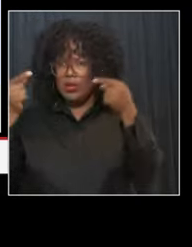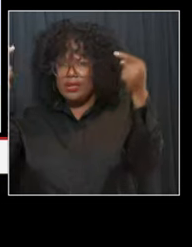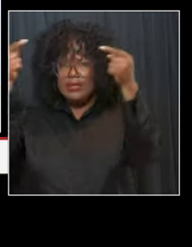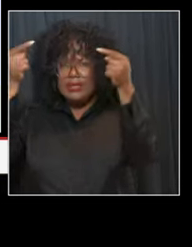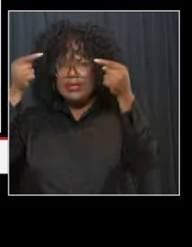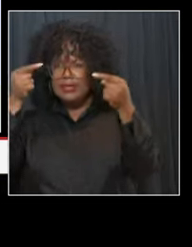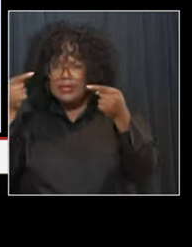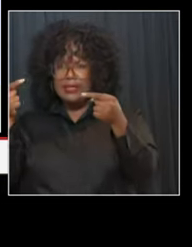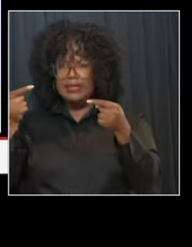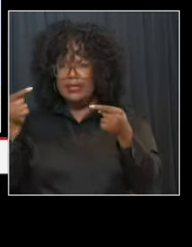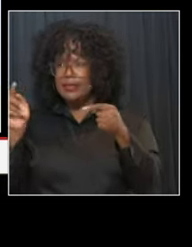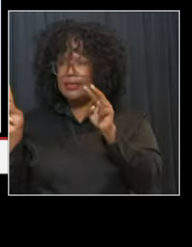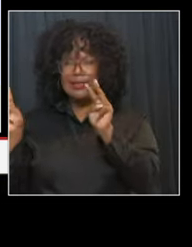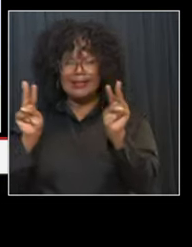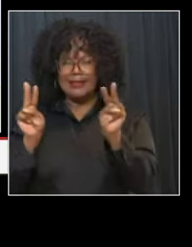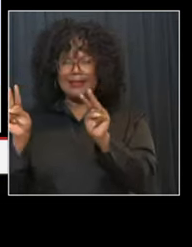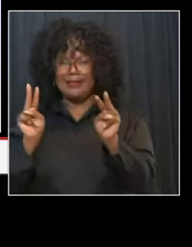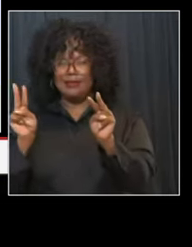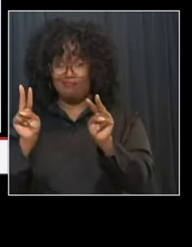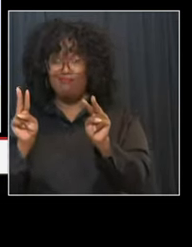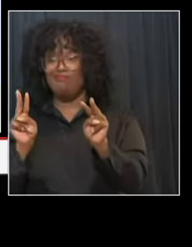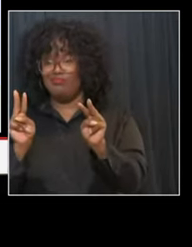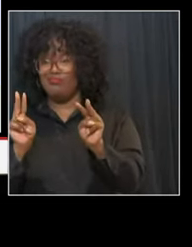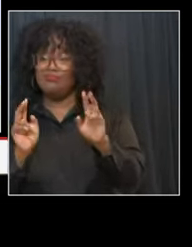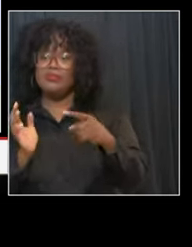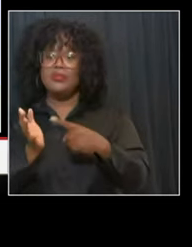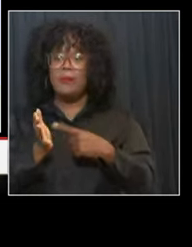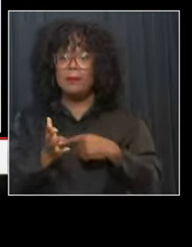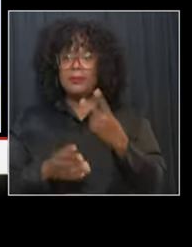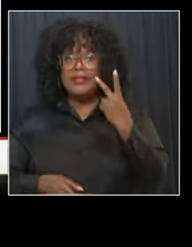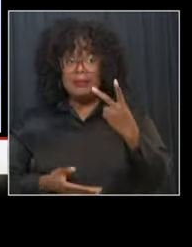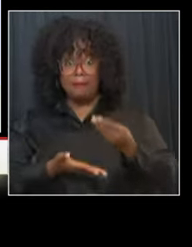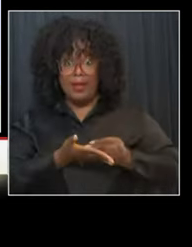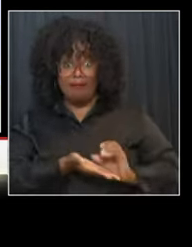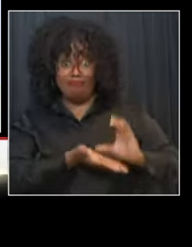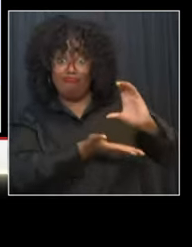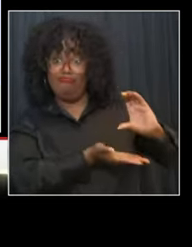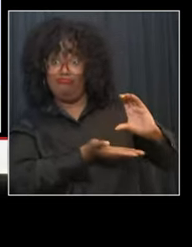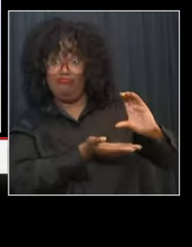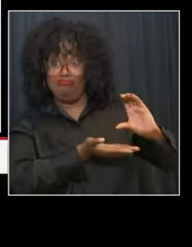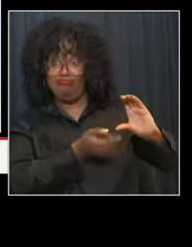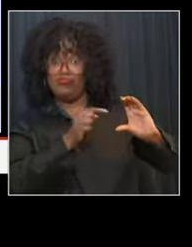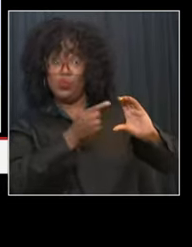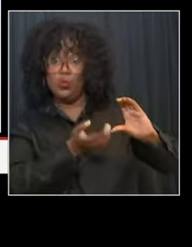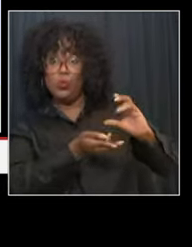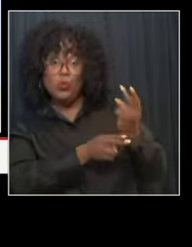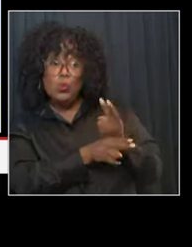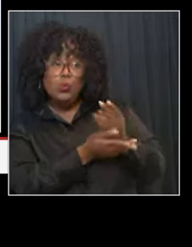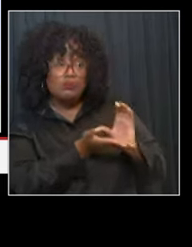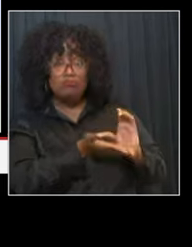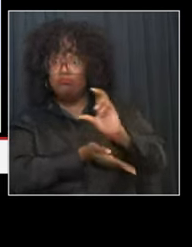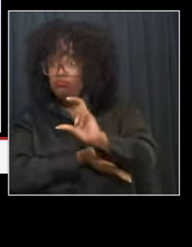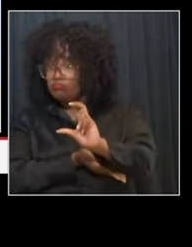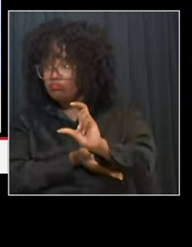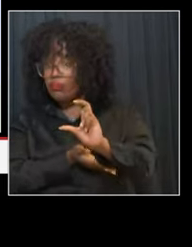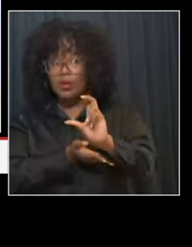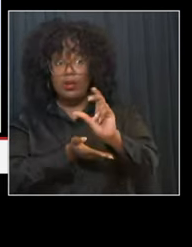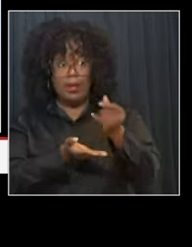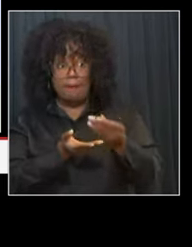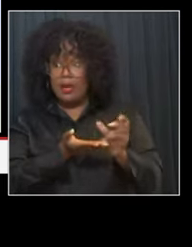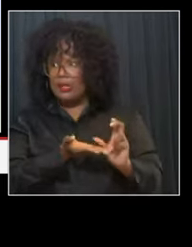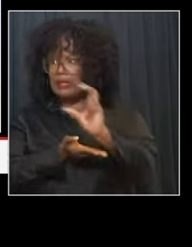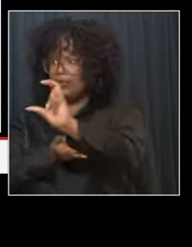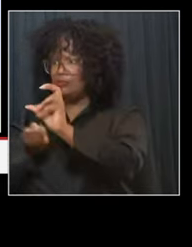we would pay for that sometimes through contingency. So we both have to comply with the CR, make sure we pay our year-end